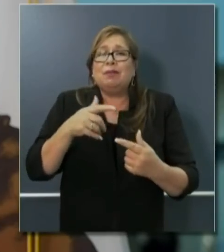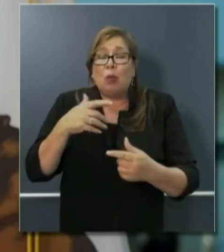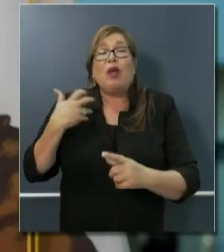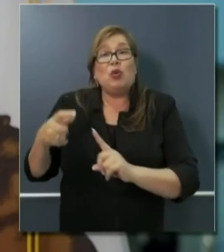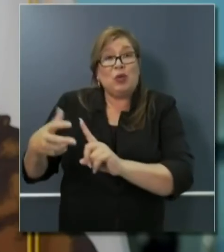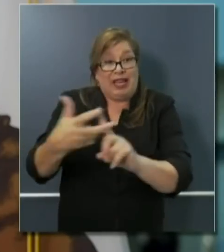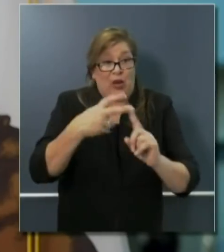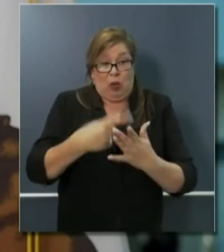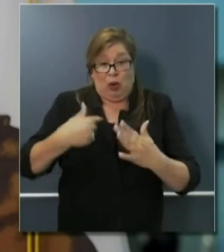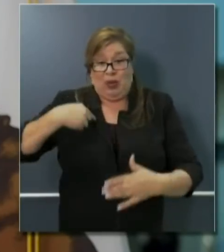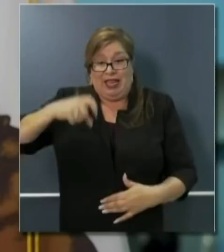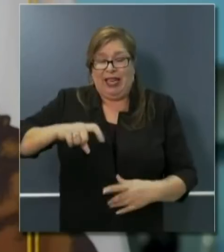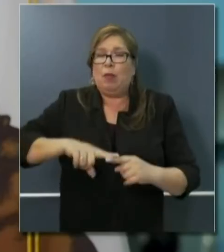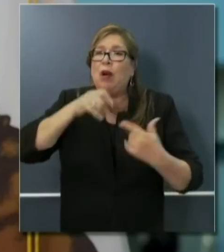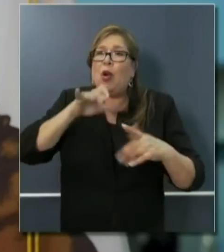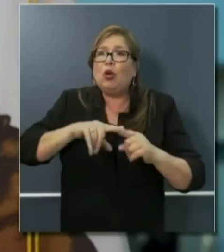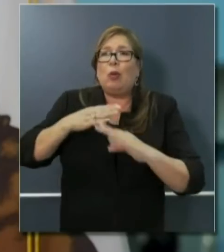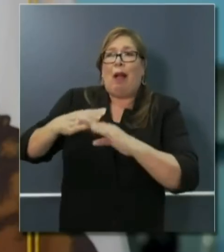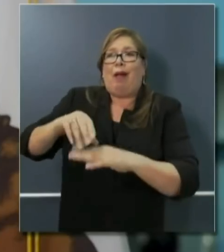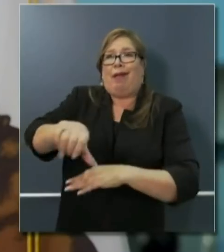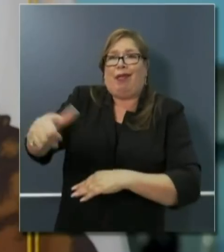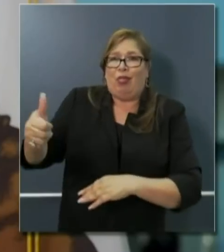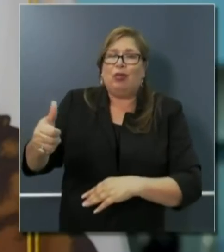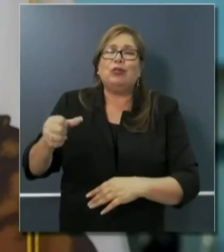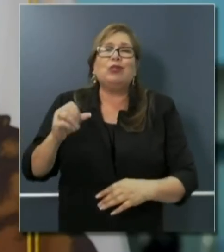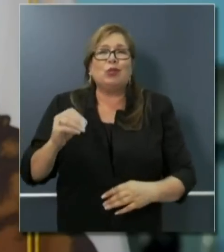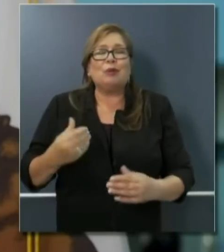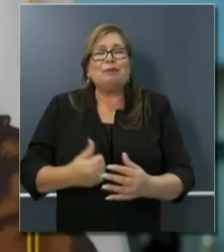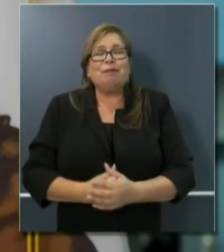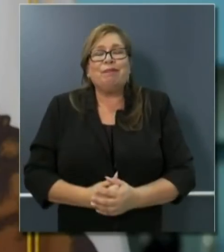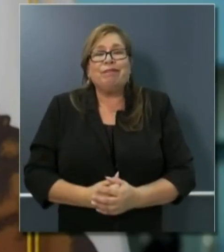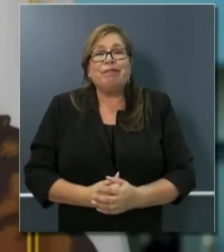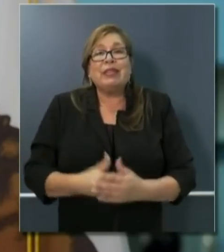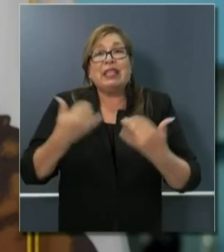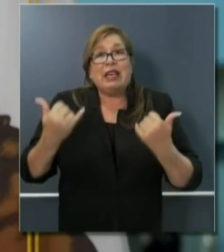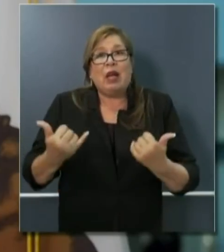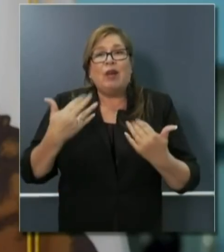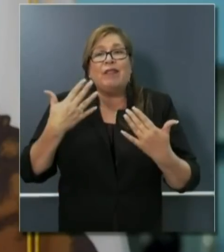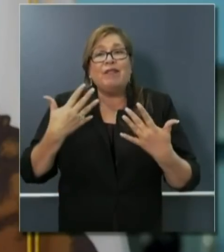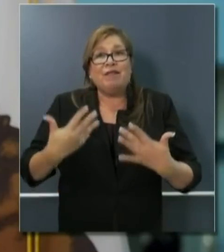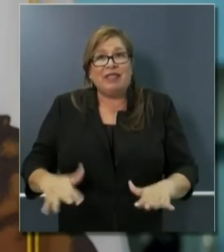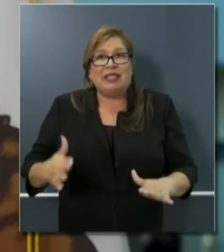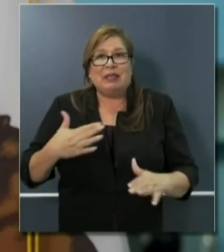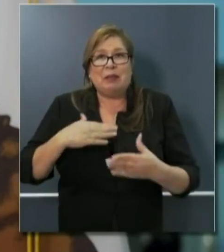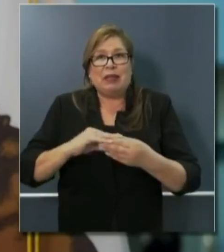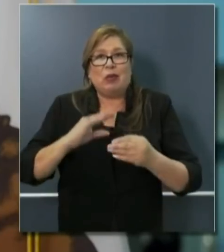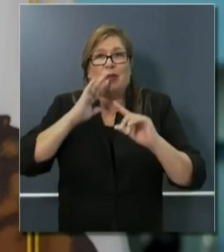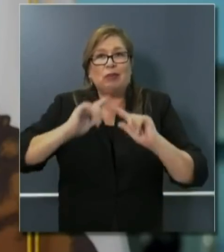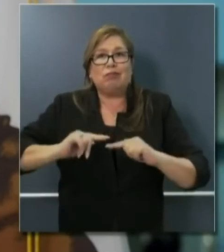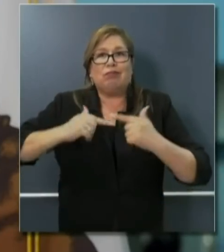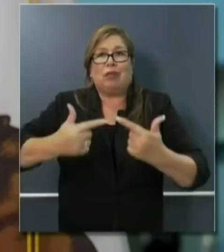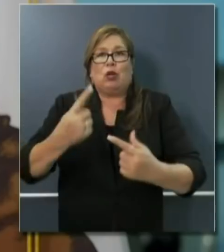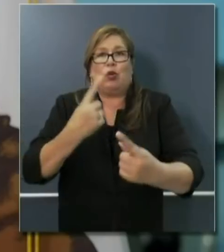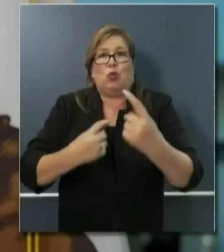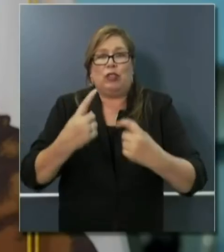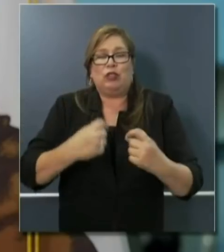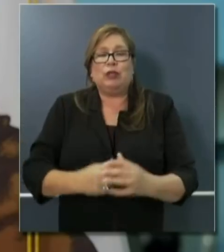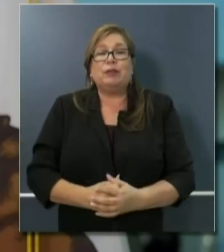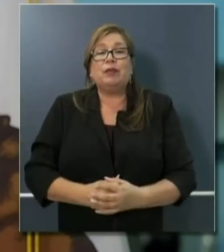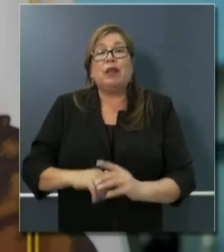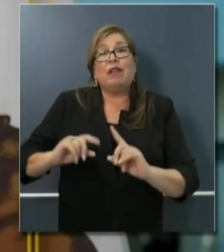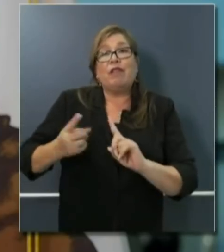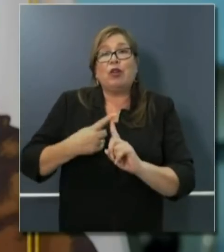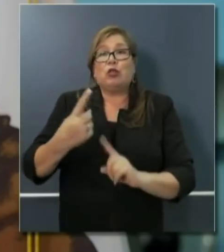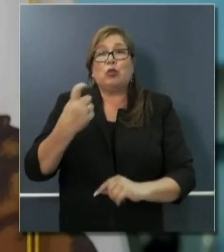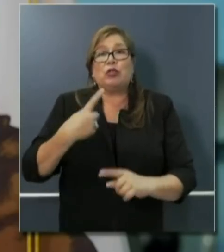needs across the country. So with that, we'll happily answer any questions. Scott Schaefer, KQED.